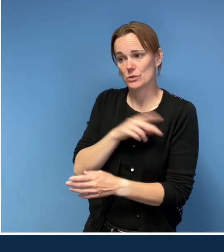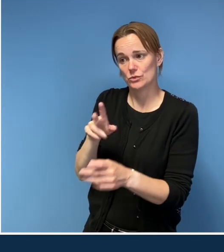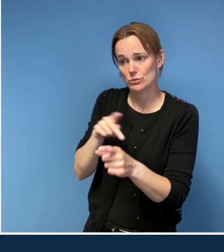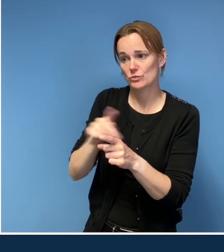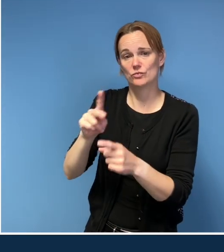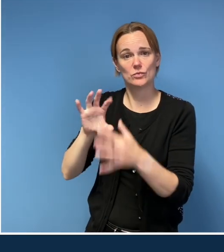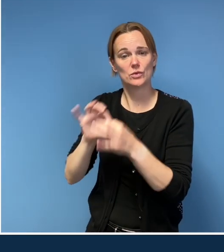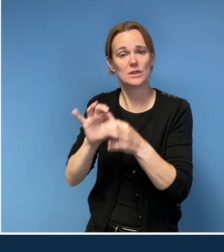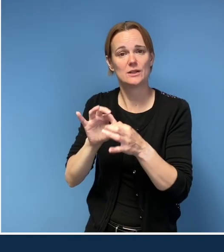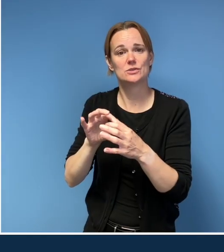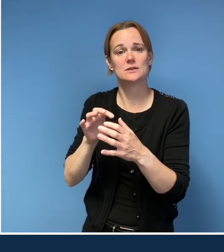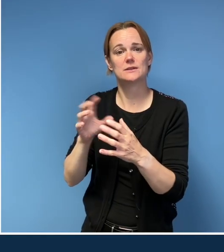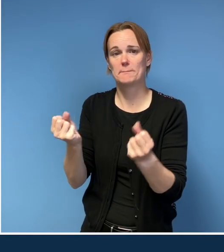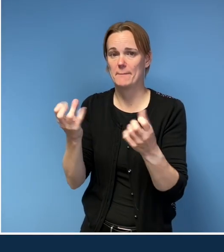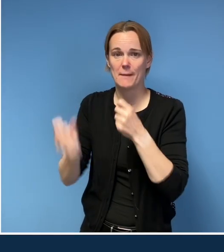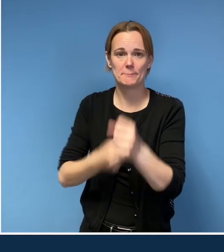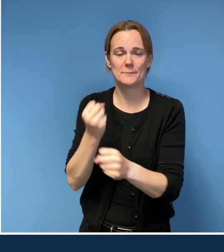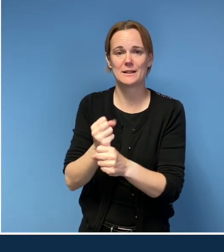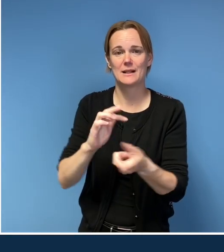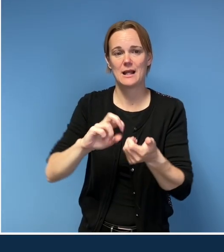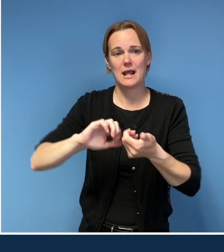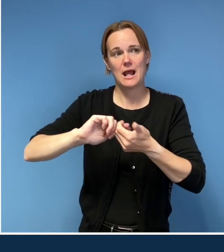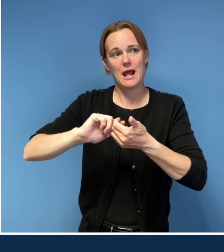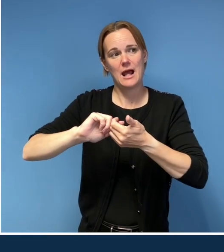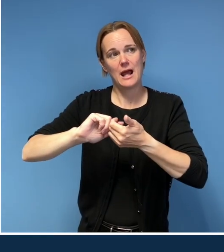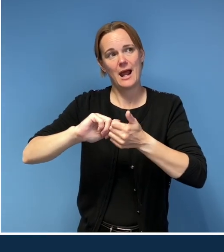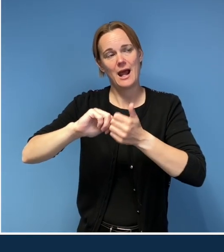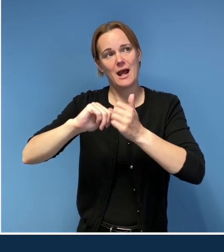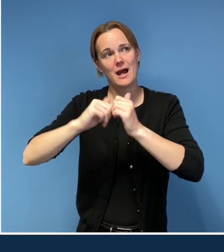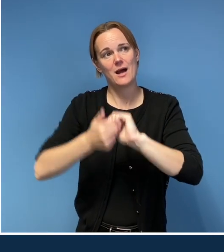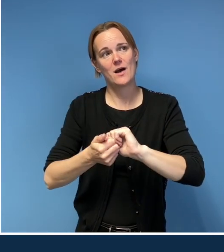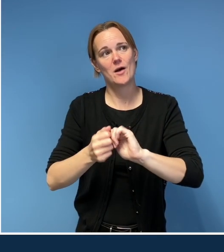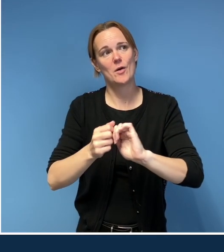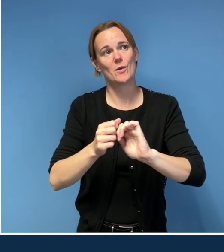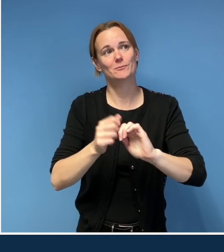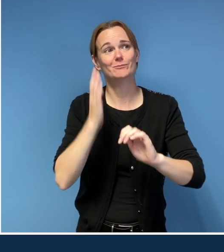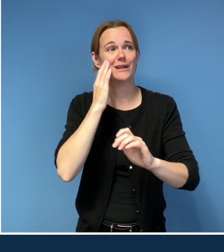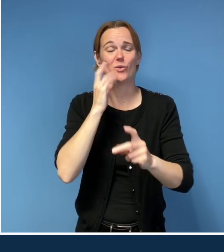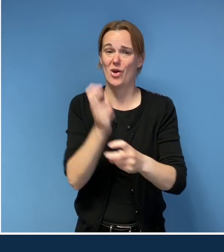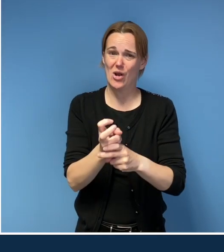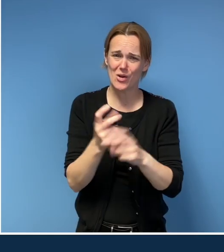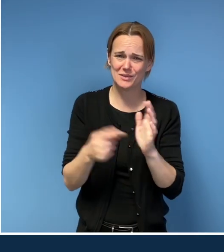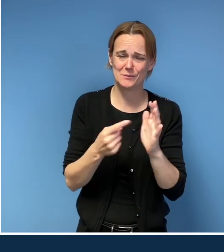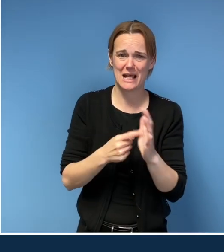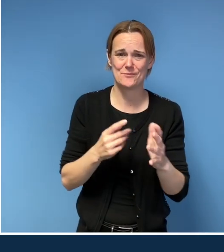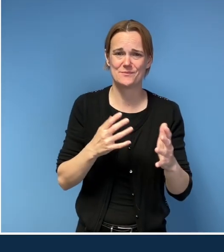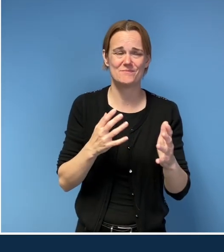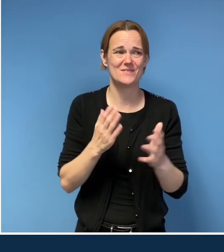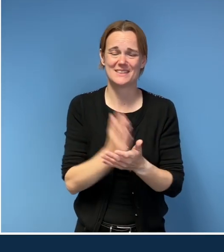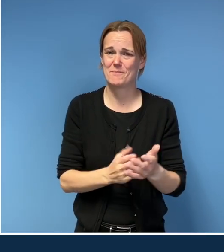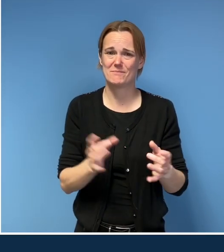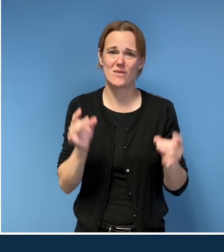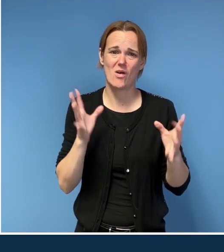connection to it, how do you kind of hold space for both grief while at the same time holding out hope as we continue to do